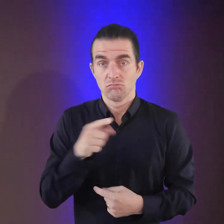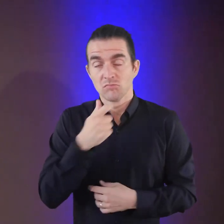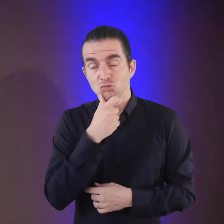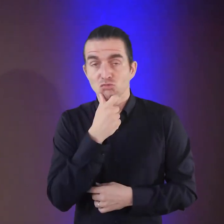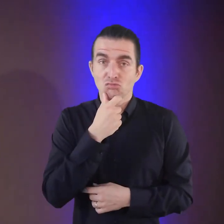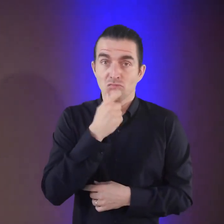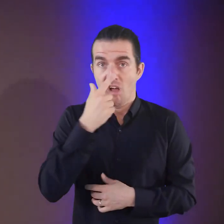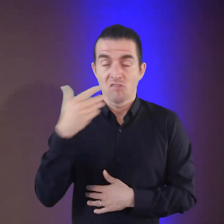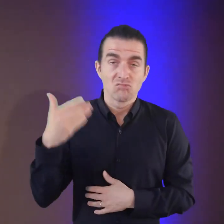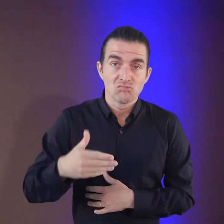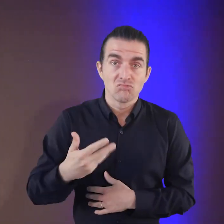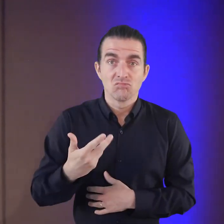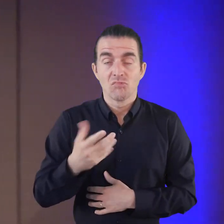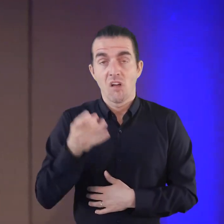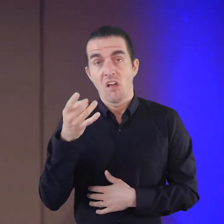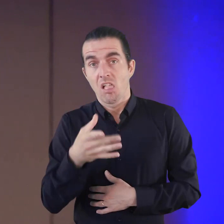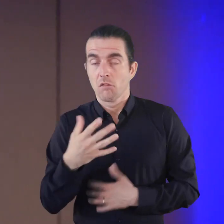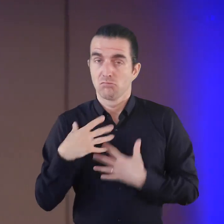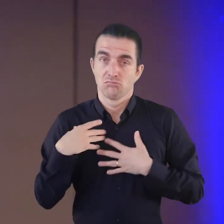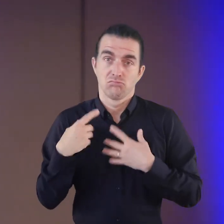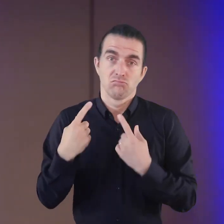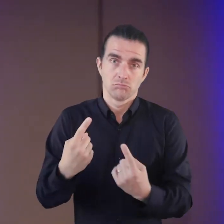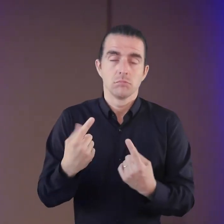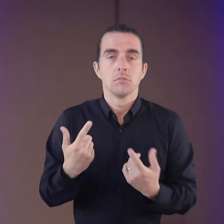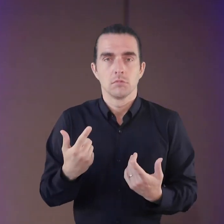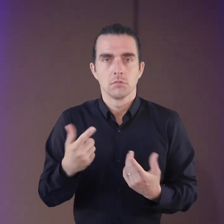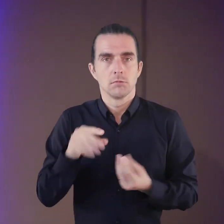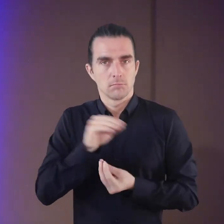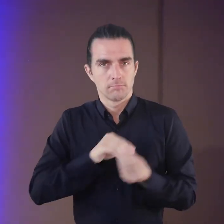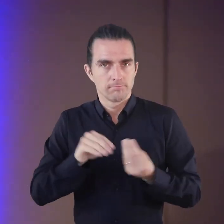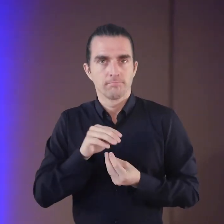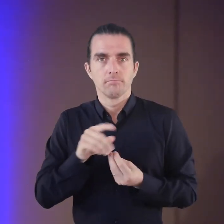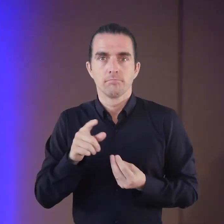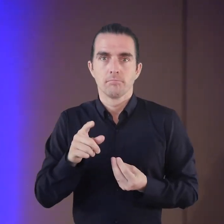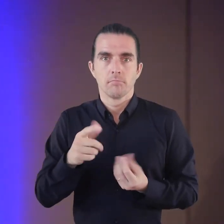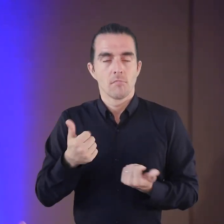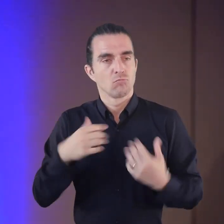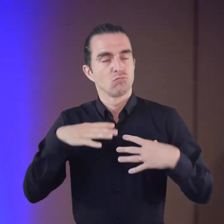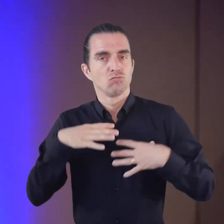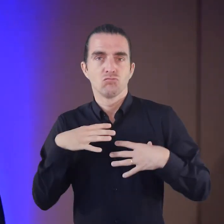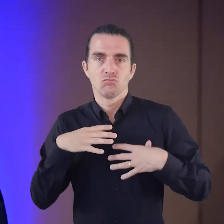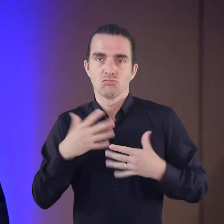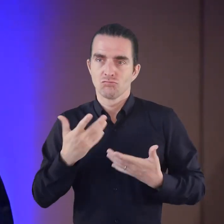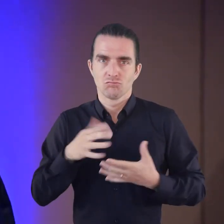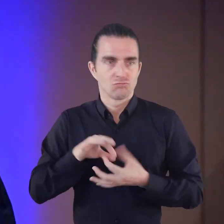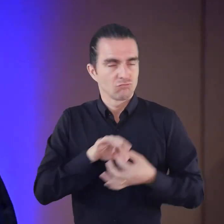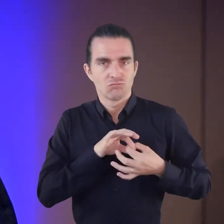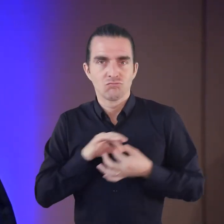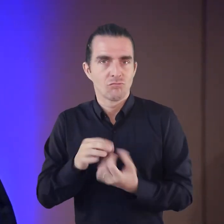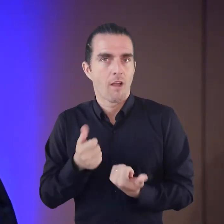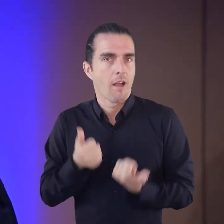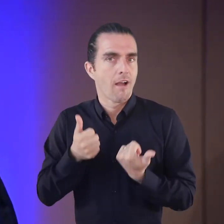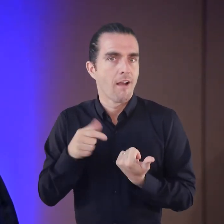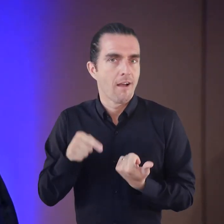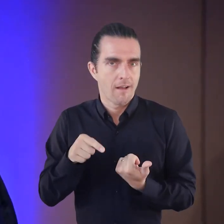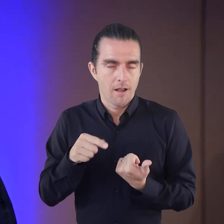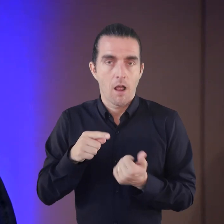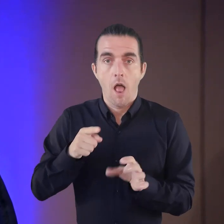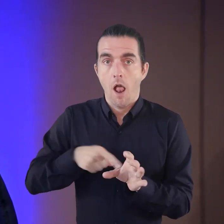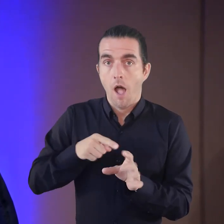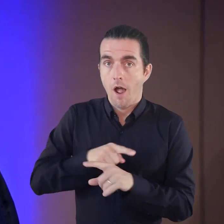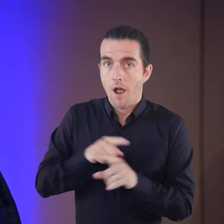This shaped the boundaries for how they behaved within the centre. Young people set their own